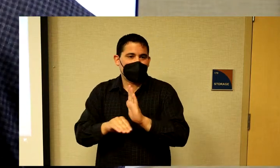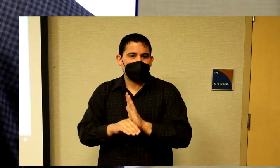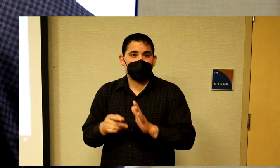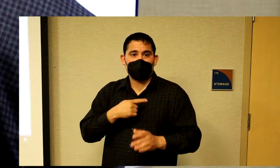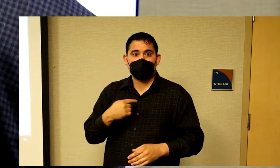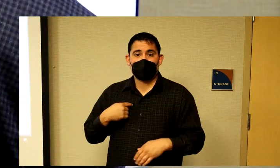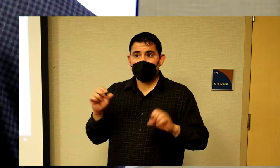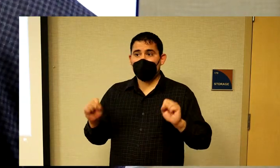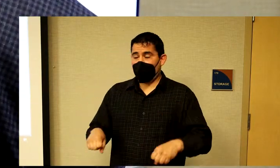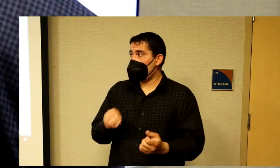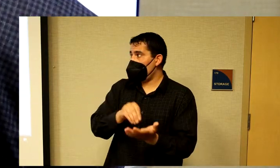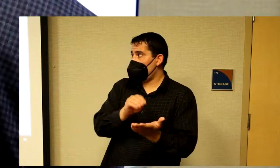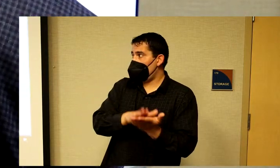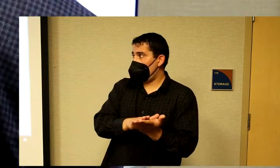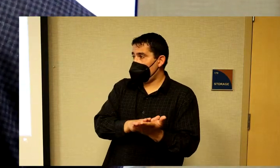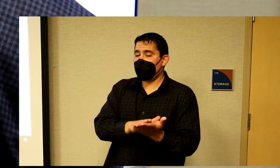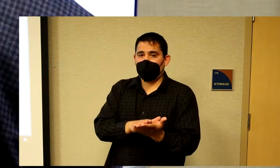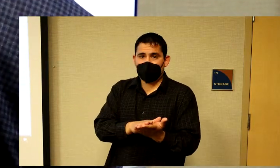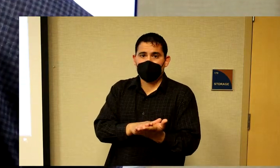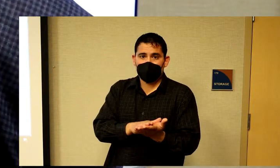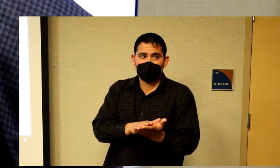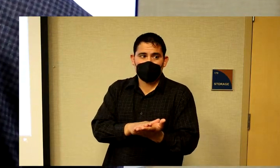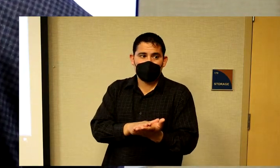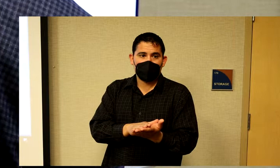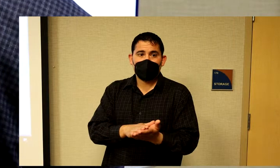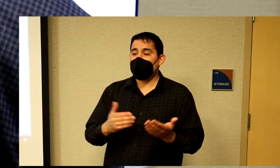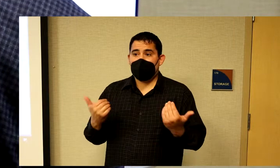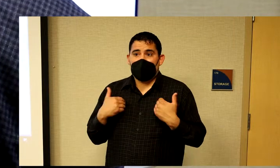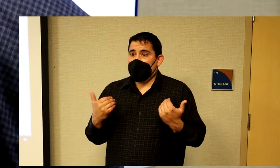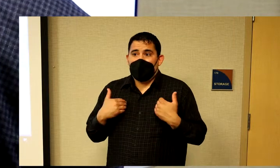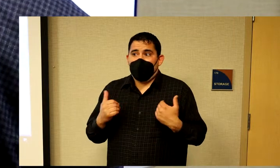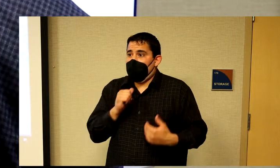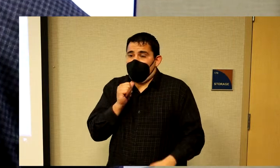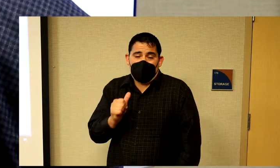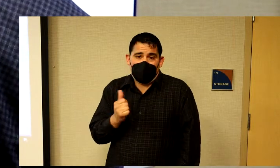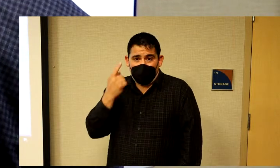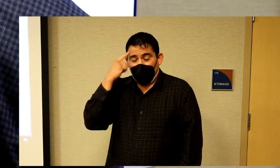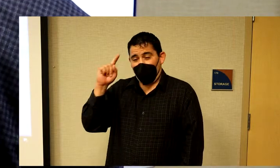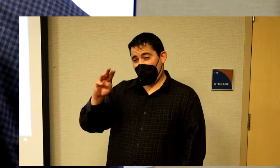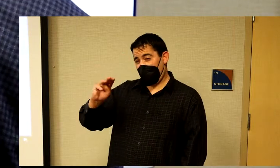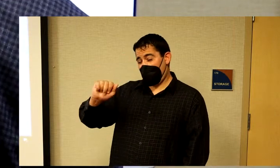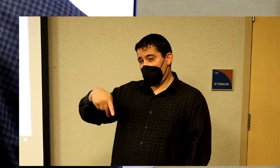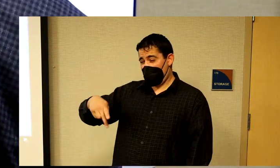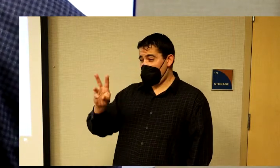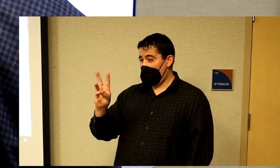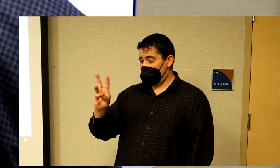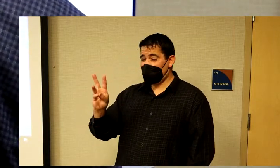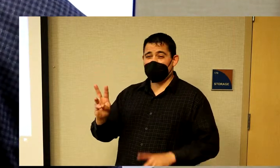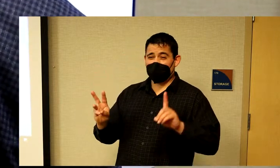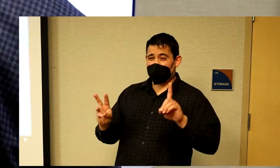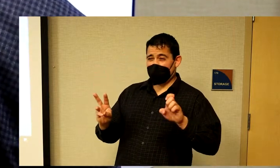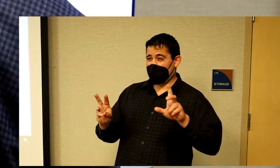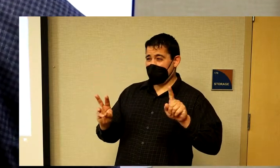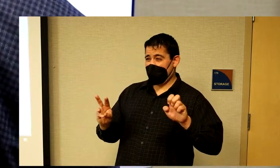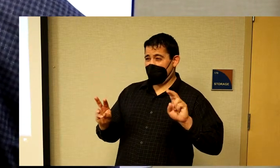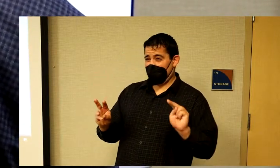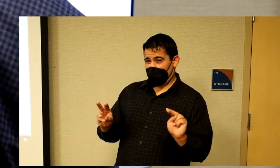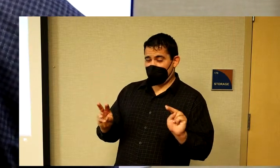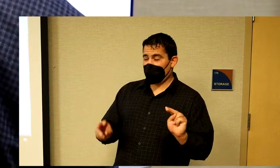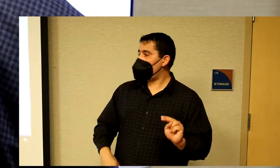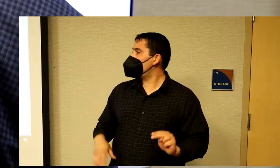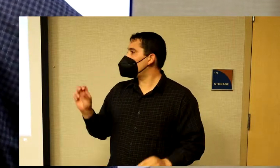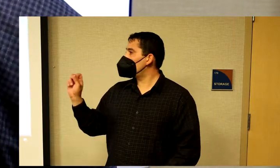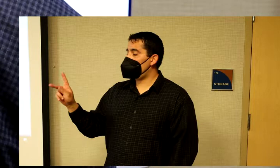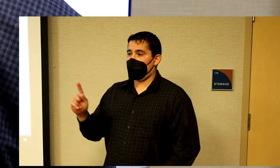can fill them in, but I don't have the deviations for map 6. So District